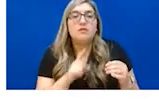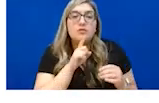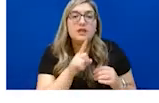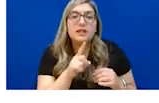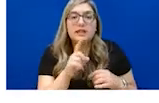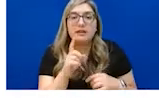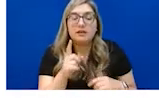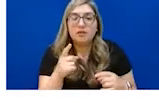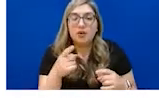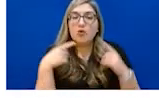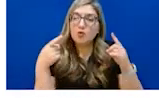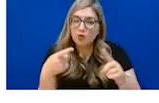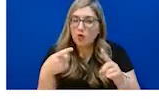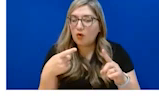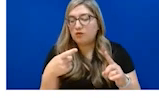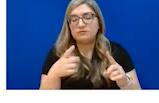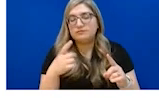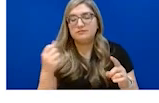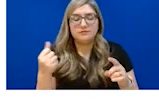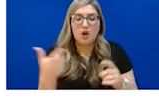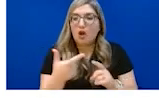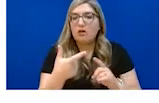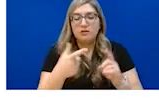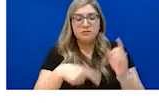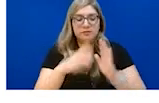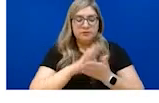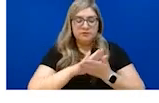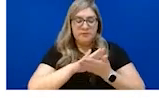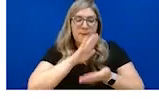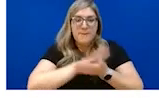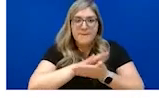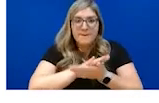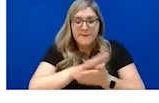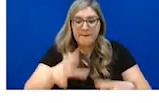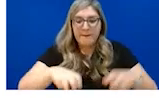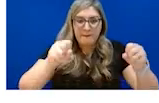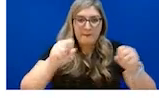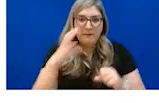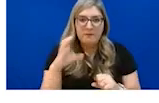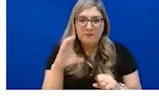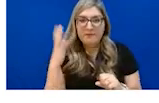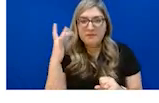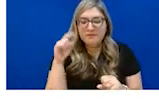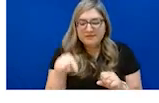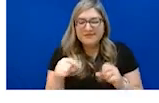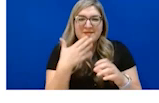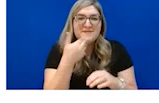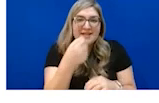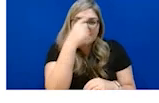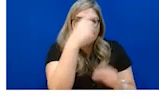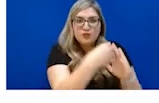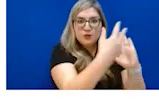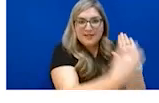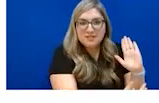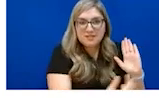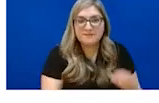for students. They don't have to learn another platform to go over here. But gosh, during COVID, it was